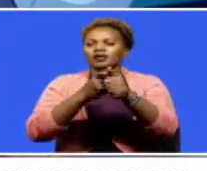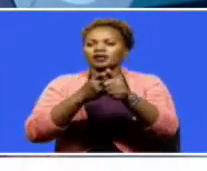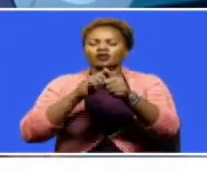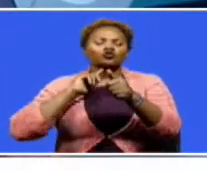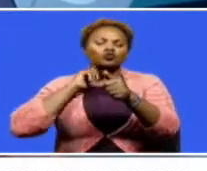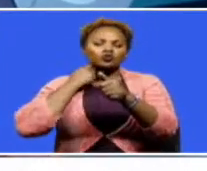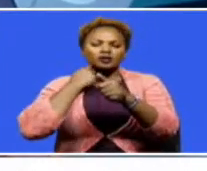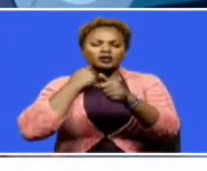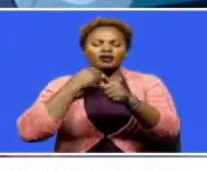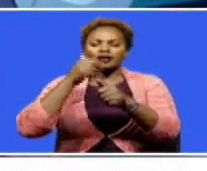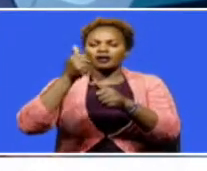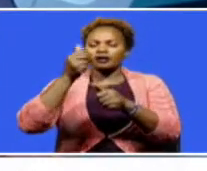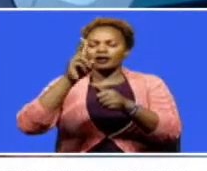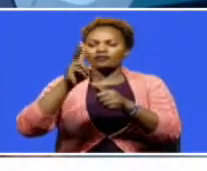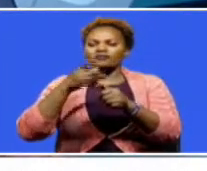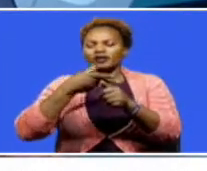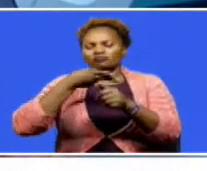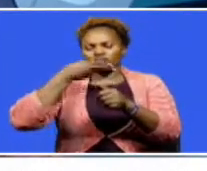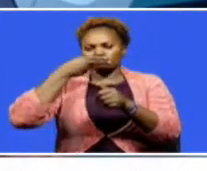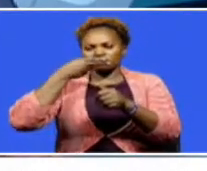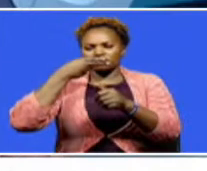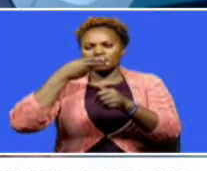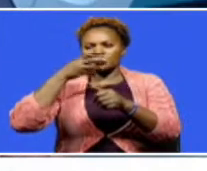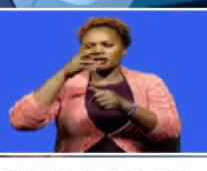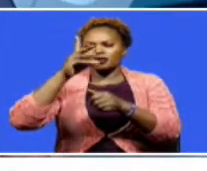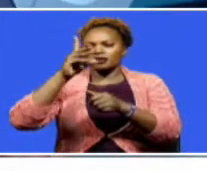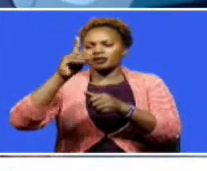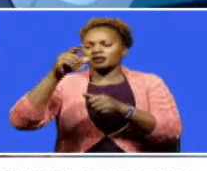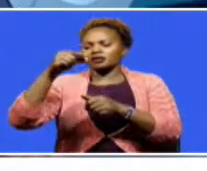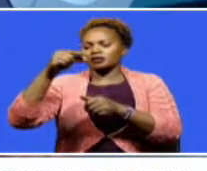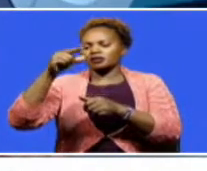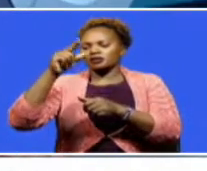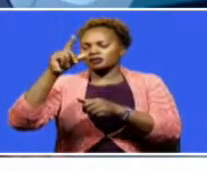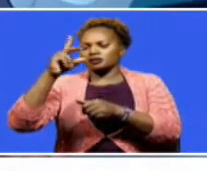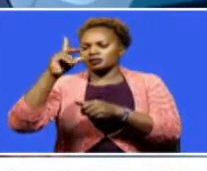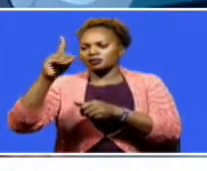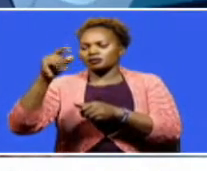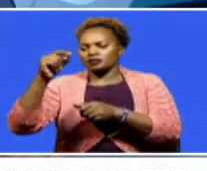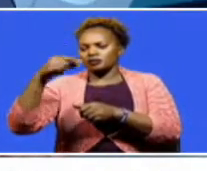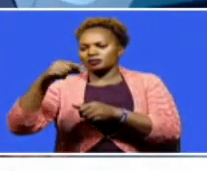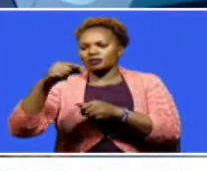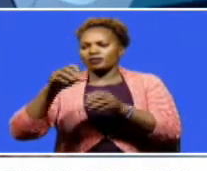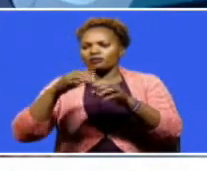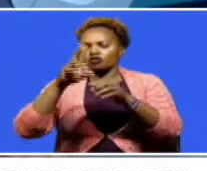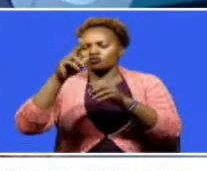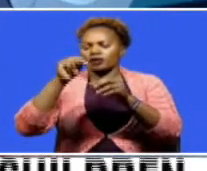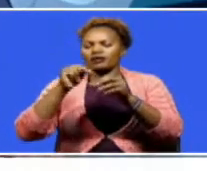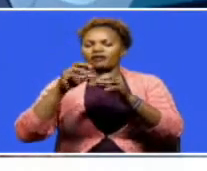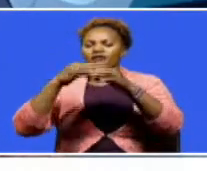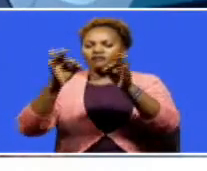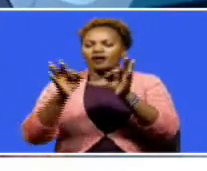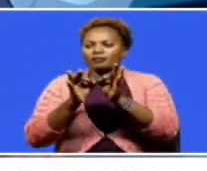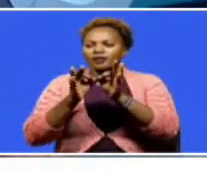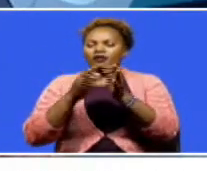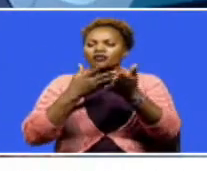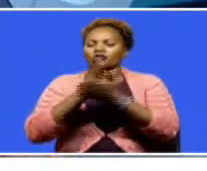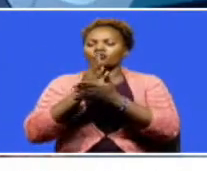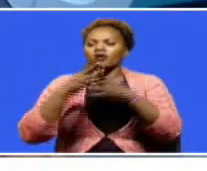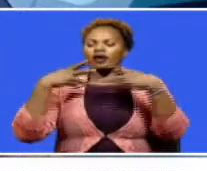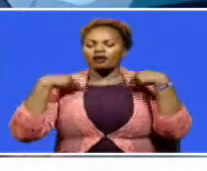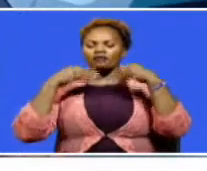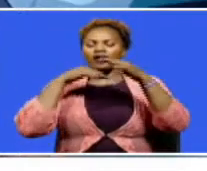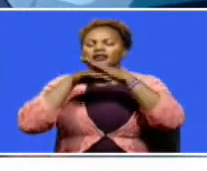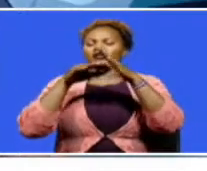ARV drugs known as dolutegravir, or DTG. The drugs donated by the UN Family and UNITAID through the Clinton Health